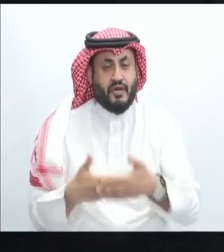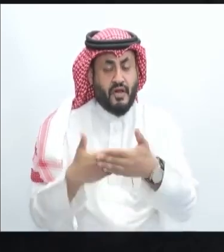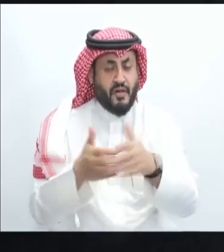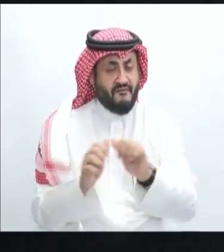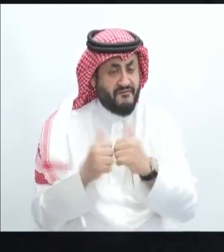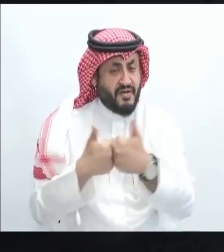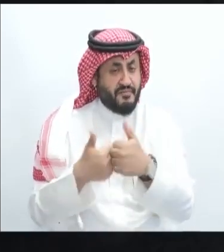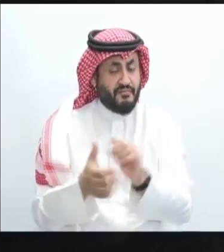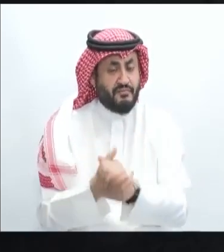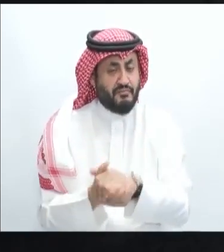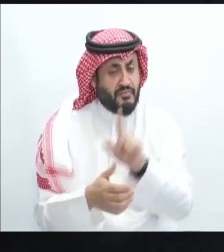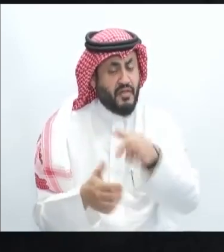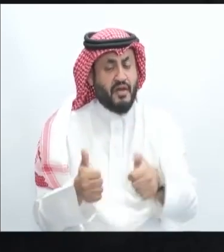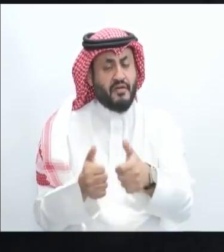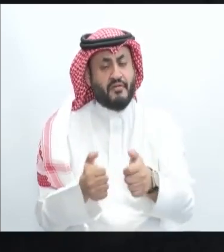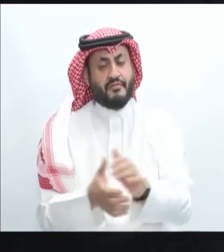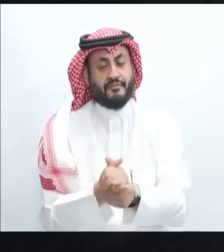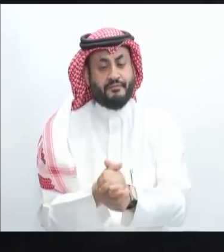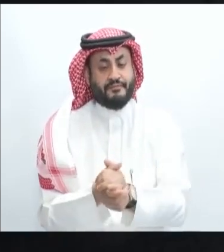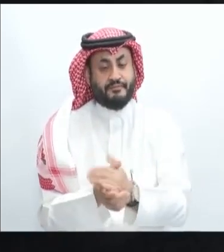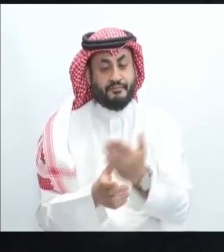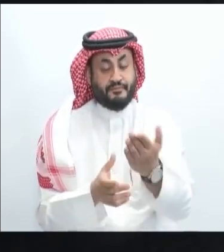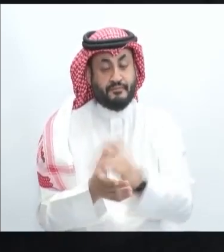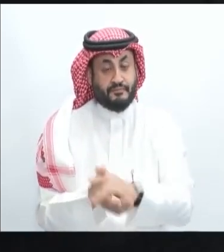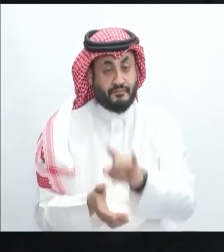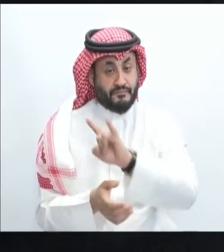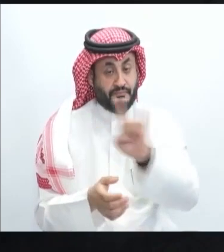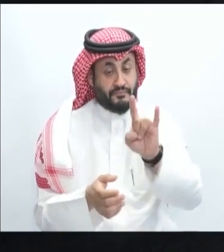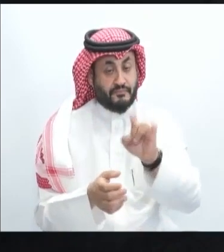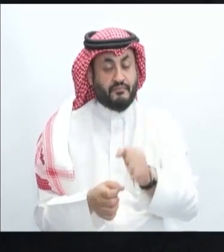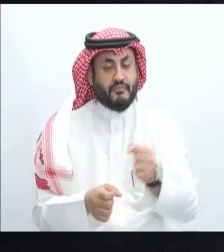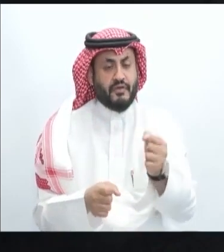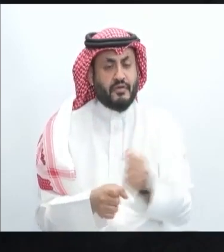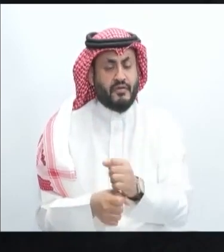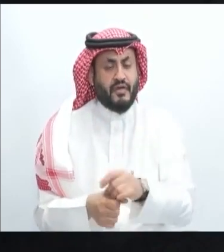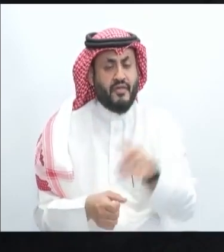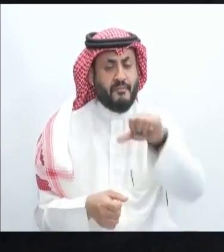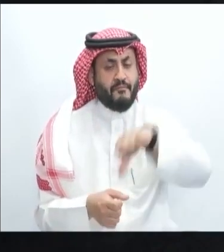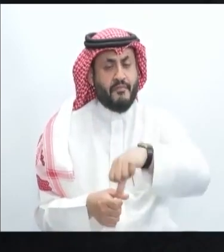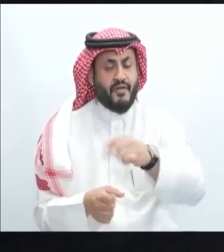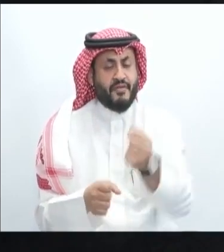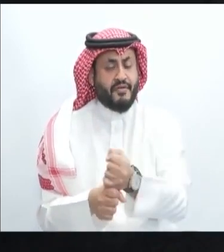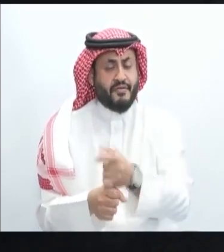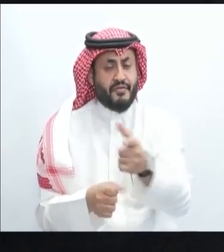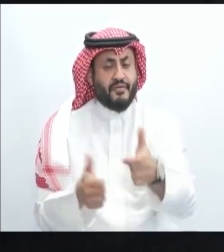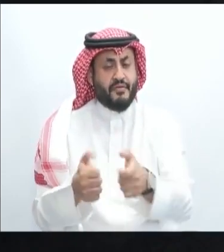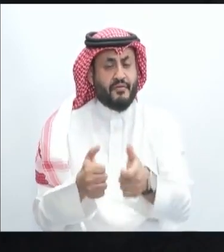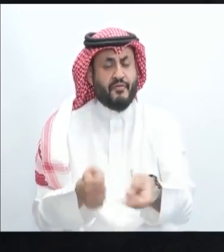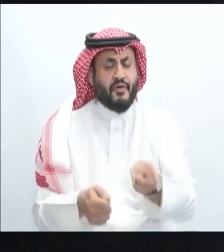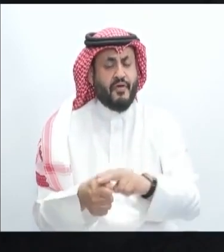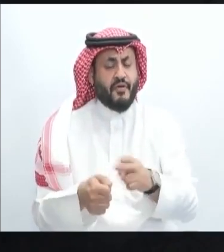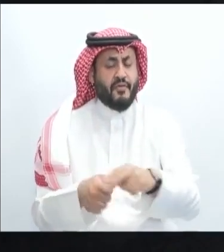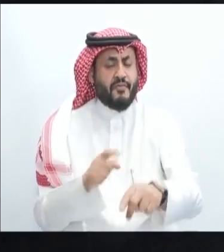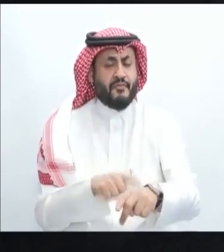family with different things. So it's not a good thing. It is a bad thing if you spend too